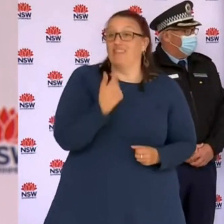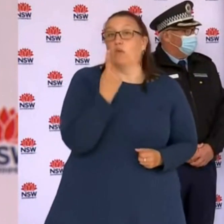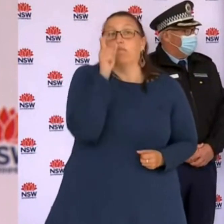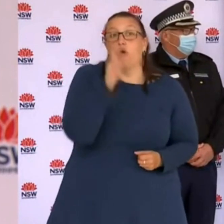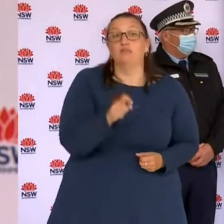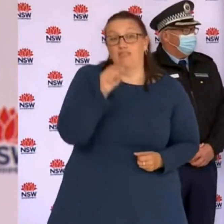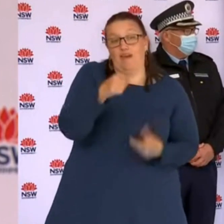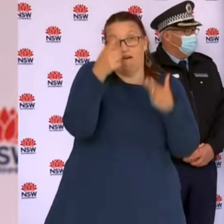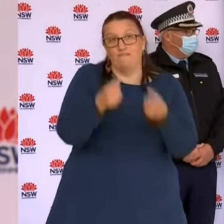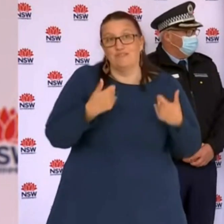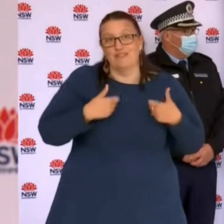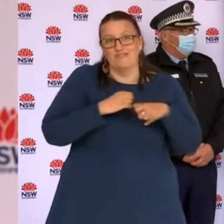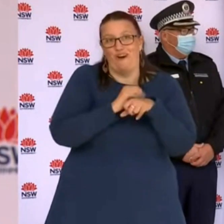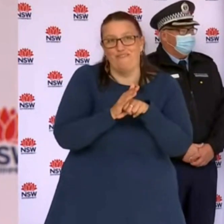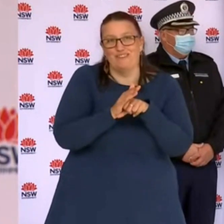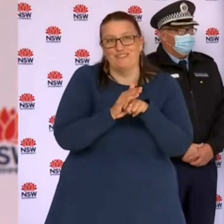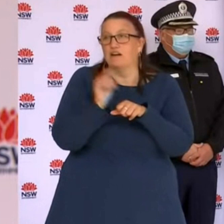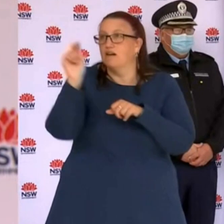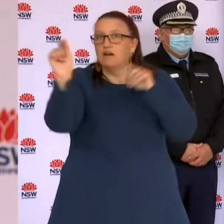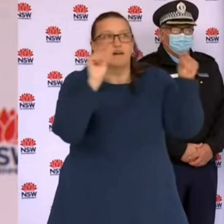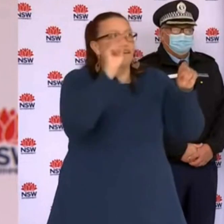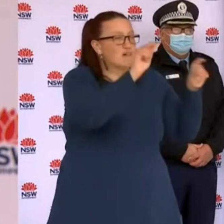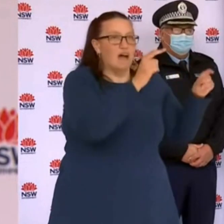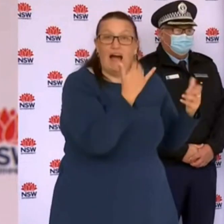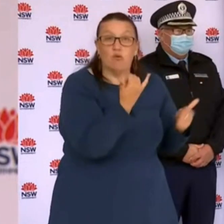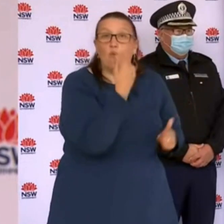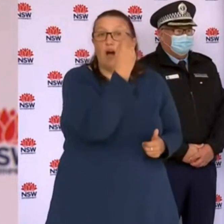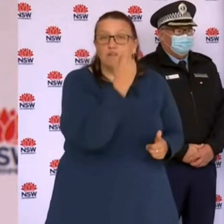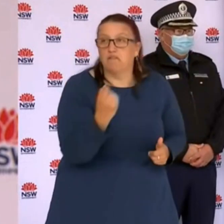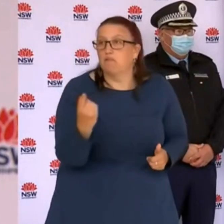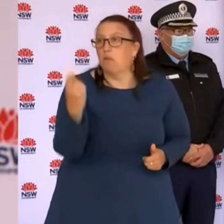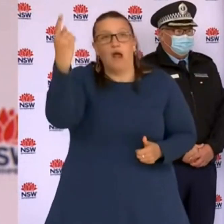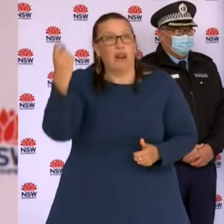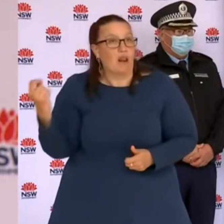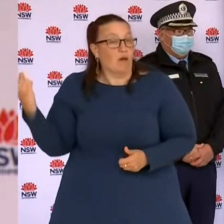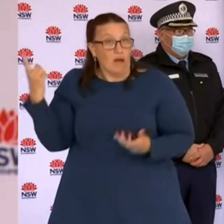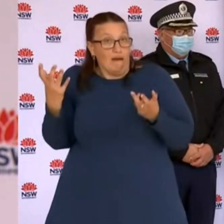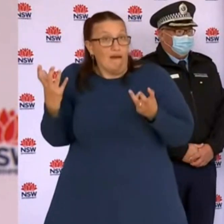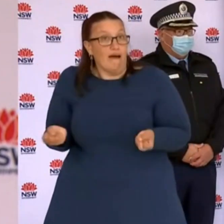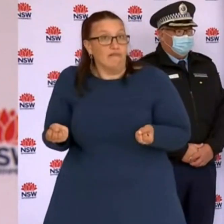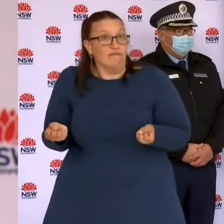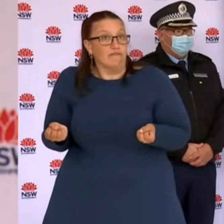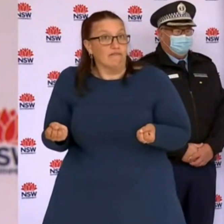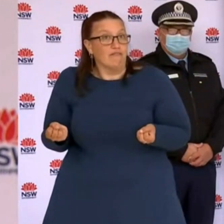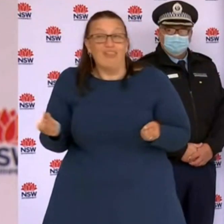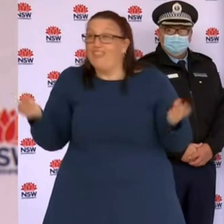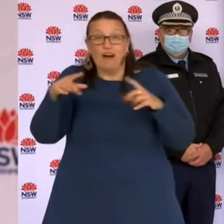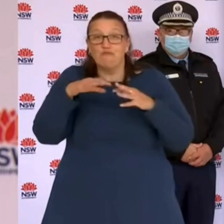that. But everyone has a part to play in following the key messages, which is stay at